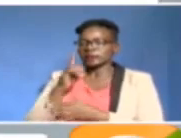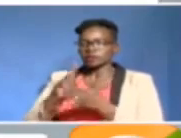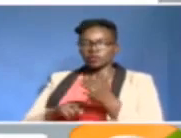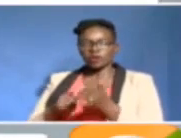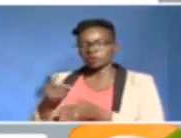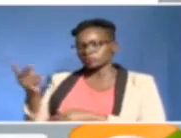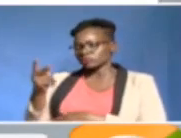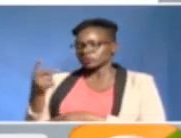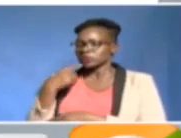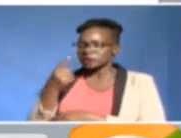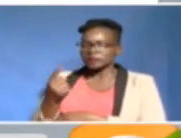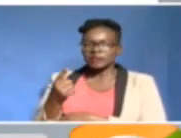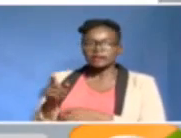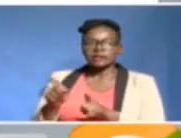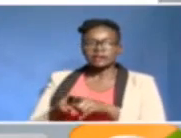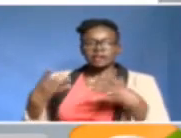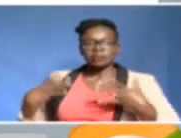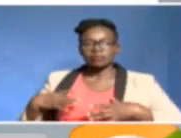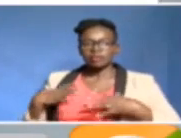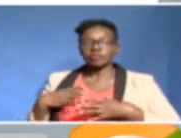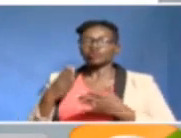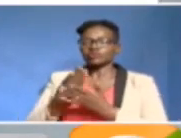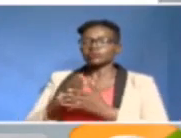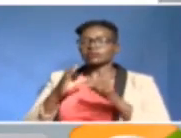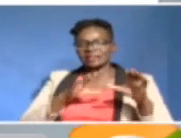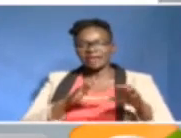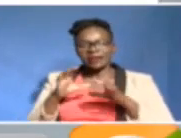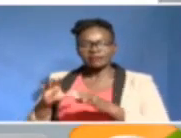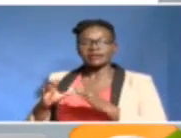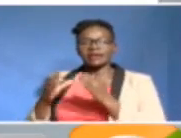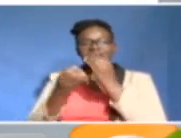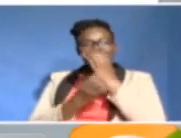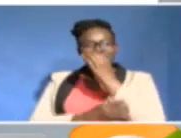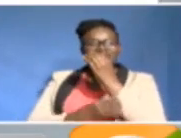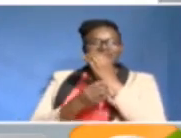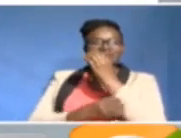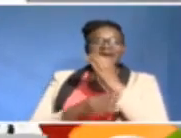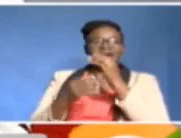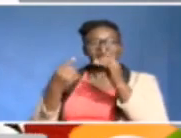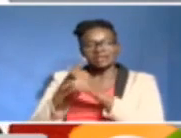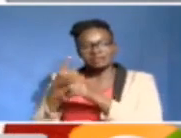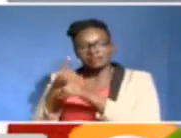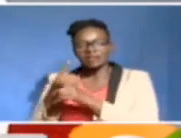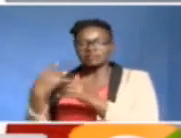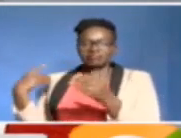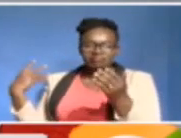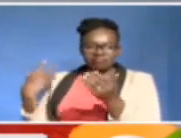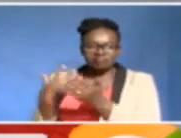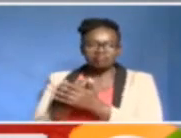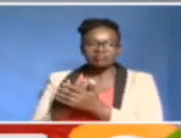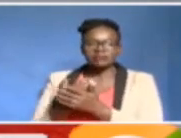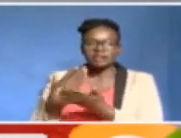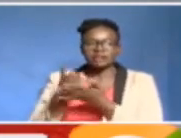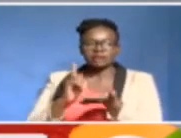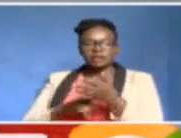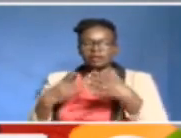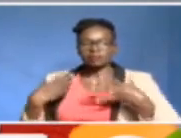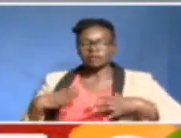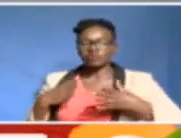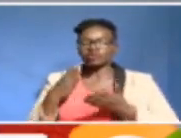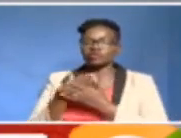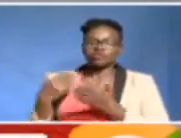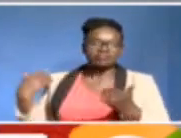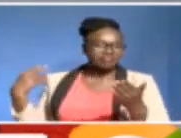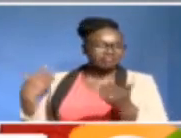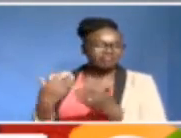know, and people have come through difficult lives, ourselves, everybody. I mean, people come through very, very difficult paths. But